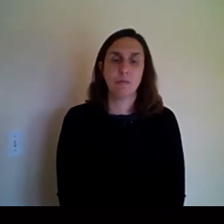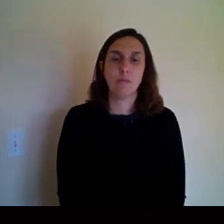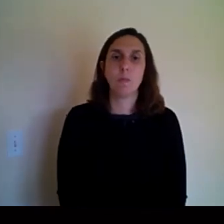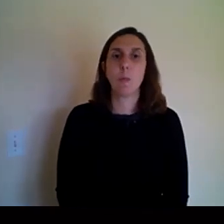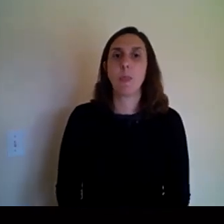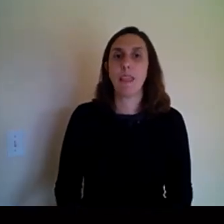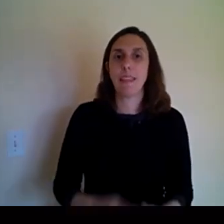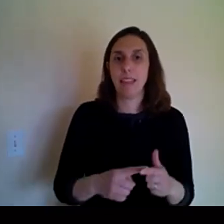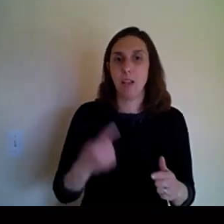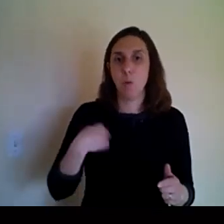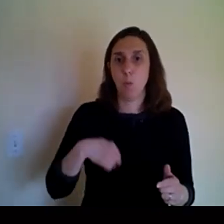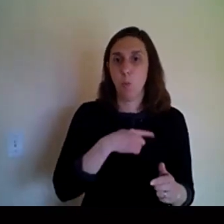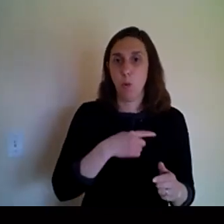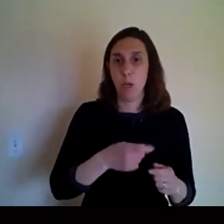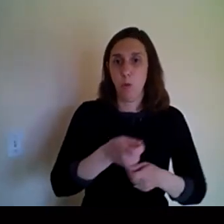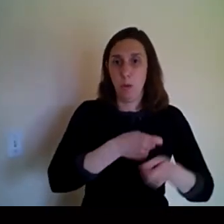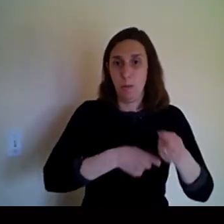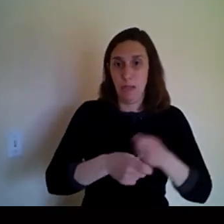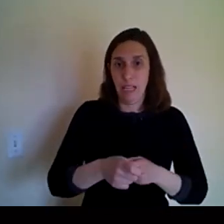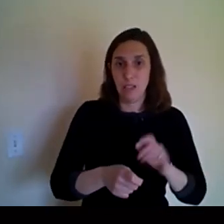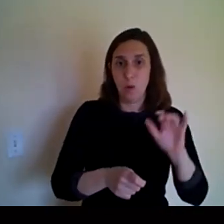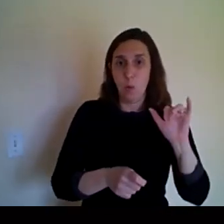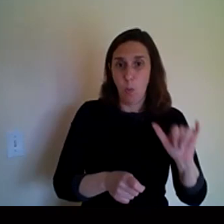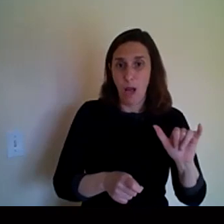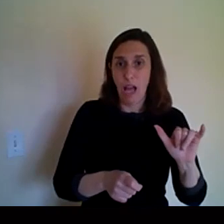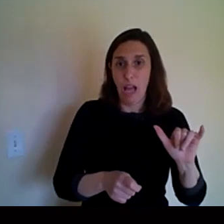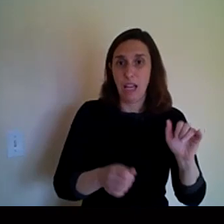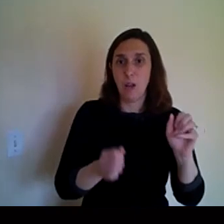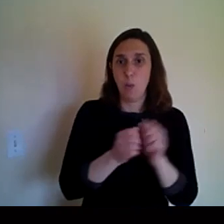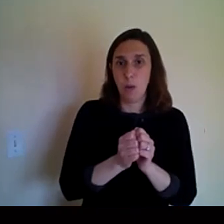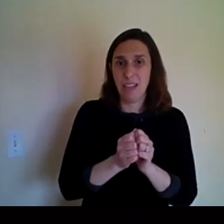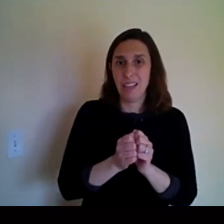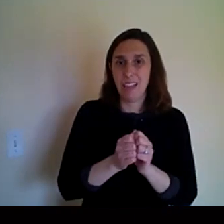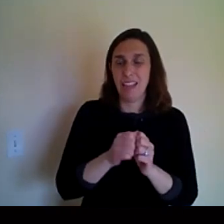y with the inverse symbol.